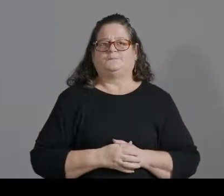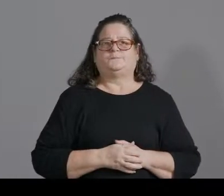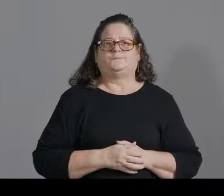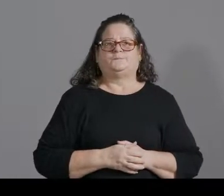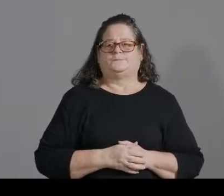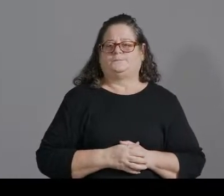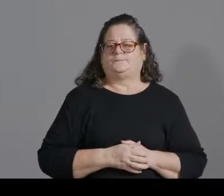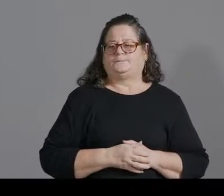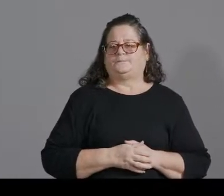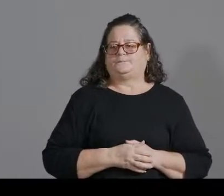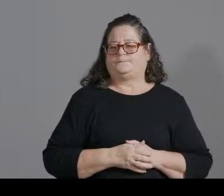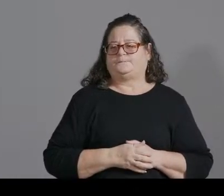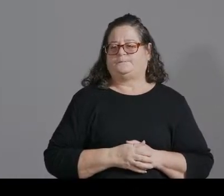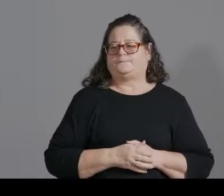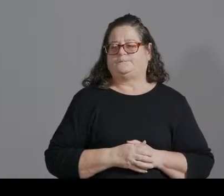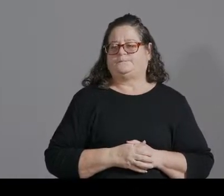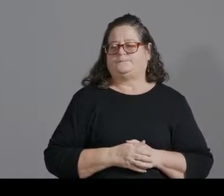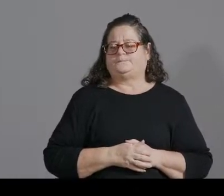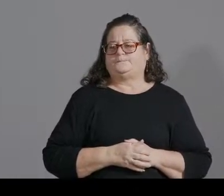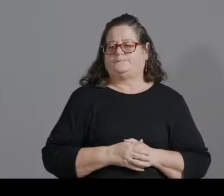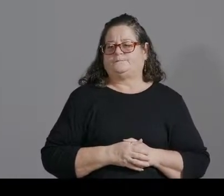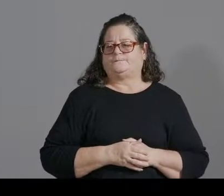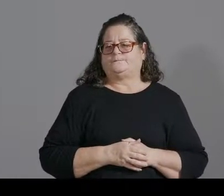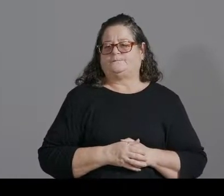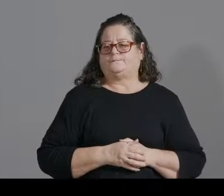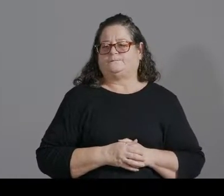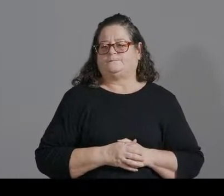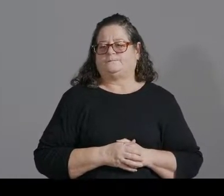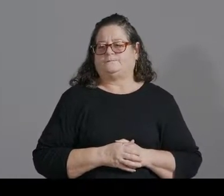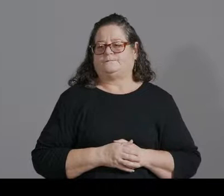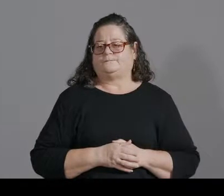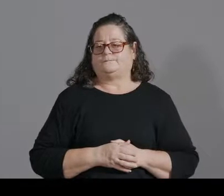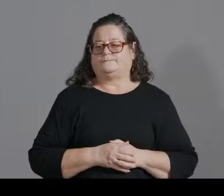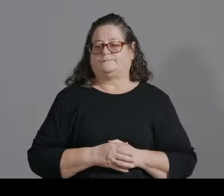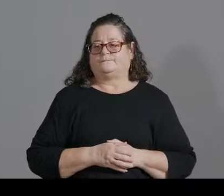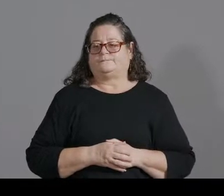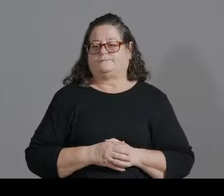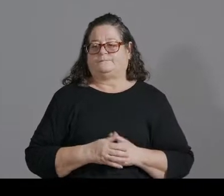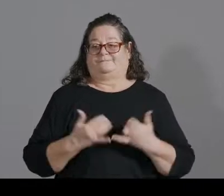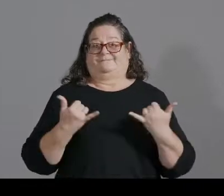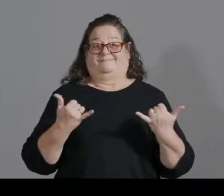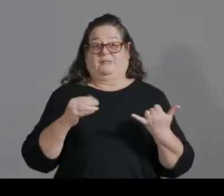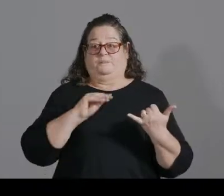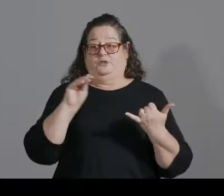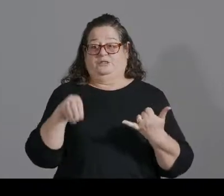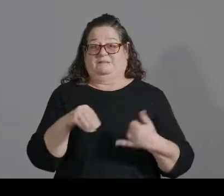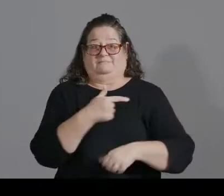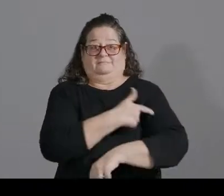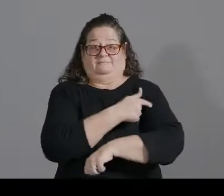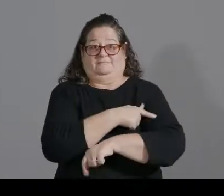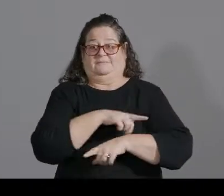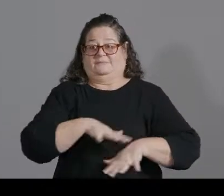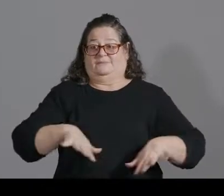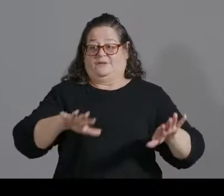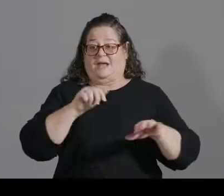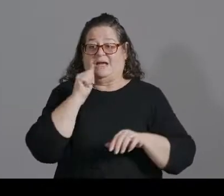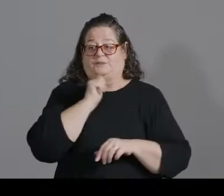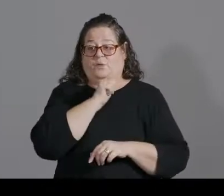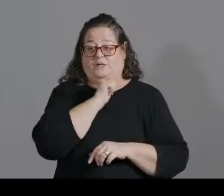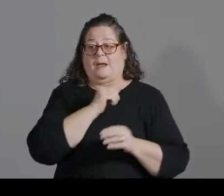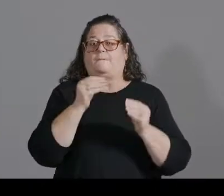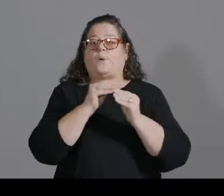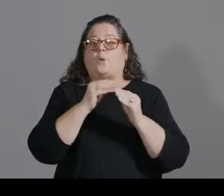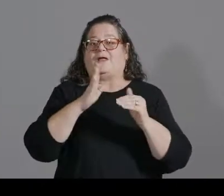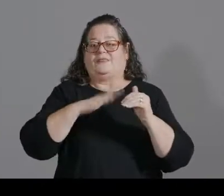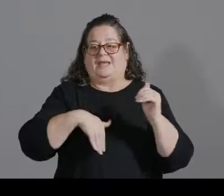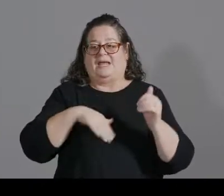So at the current rate of vaccination in Arizona, we're vaccinating over 215,000 doses per